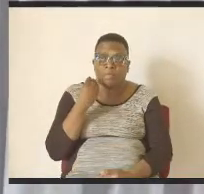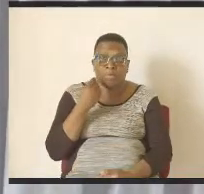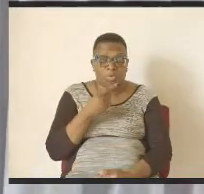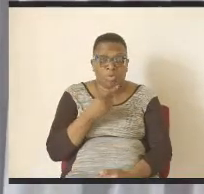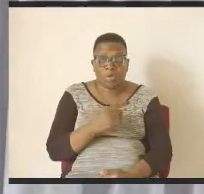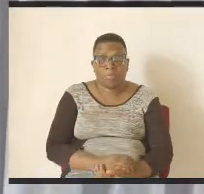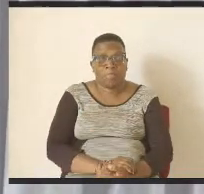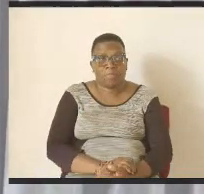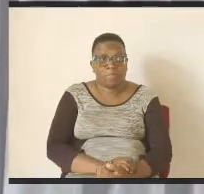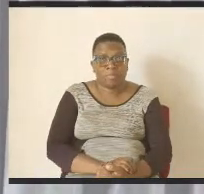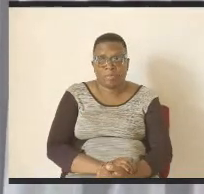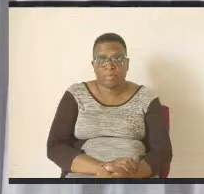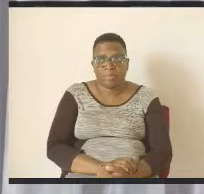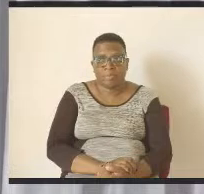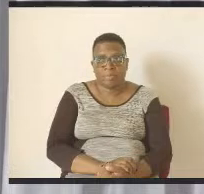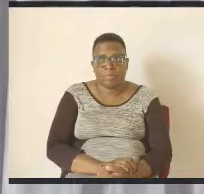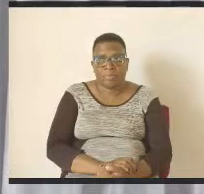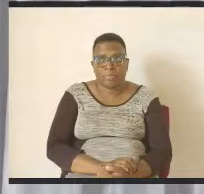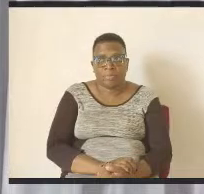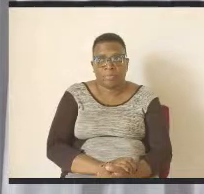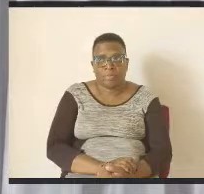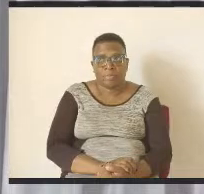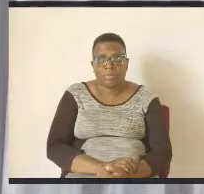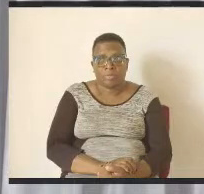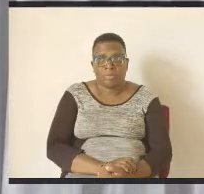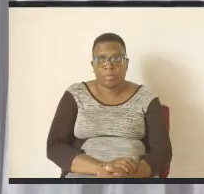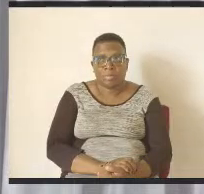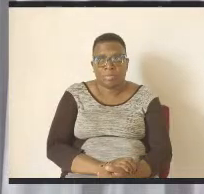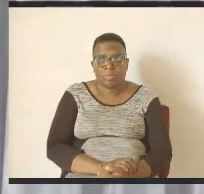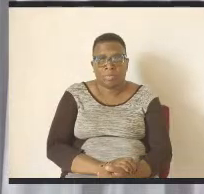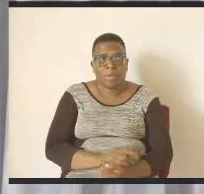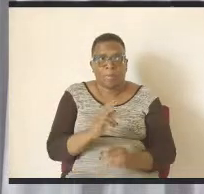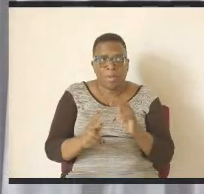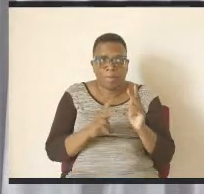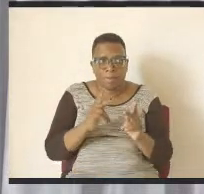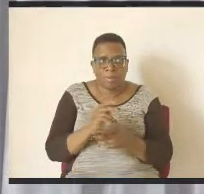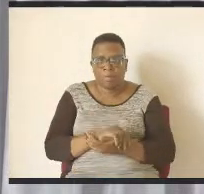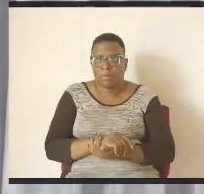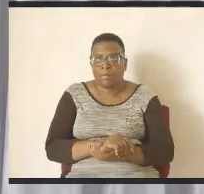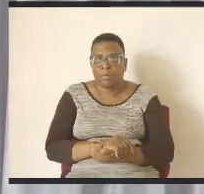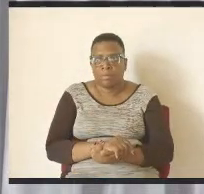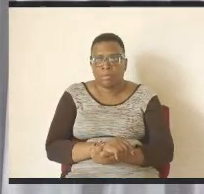Verse 26 of chapter 27 says,